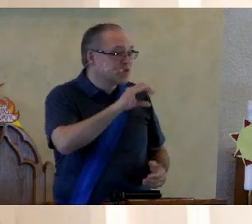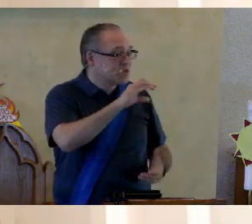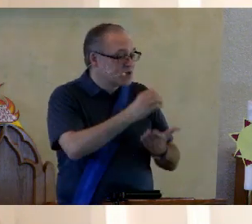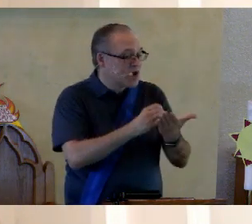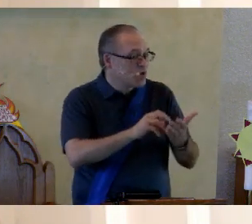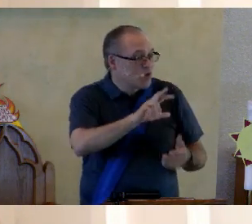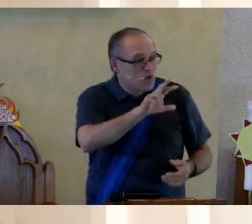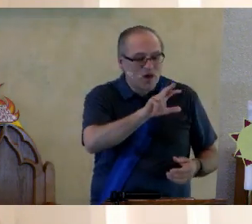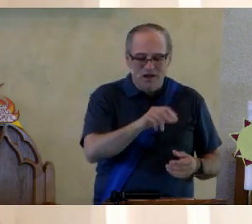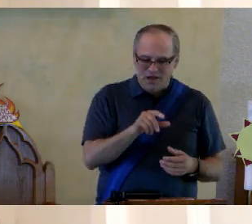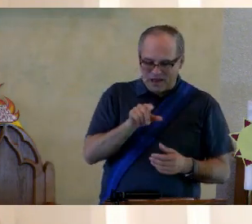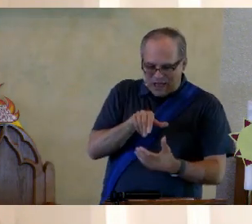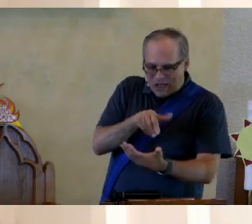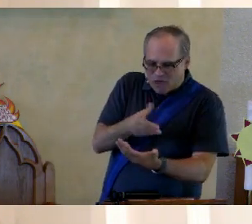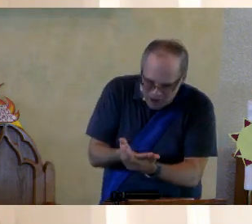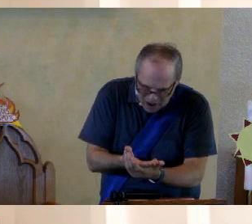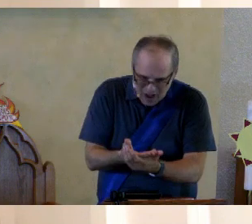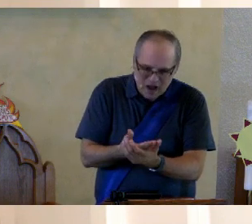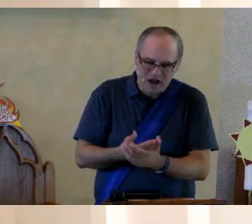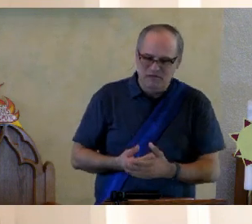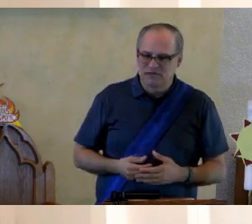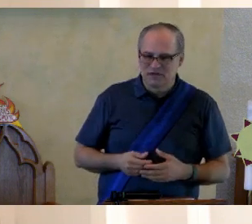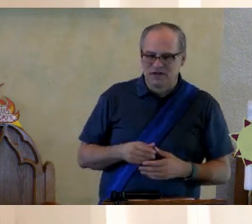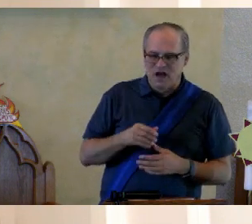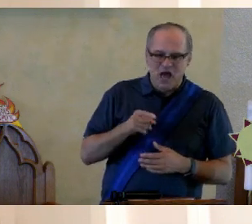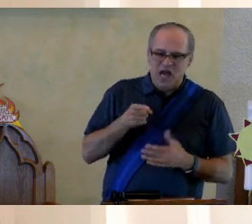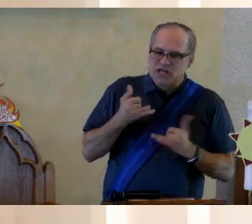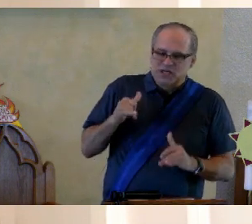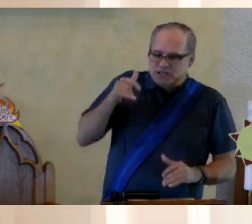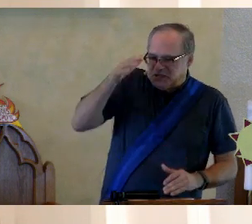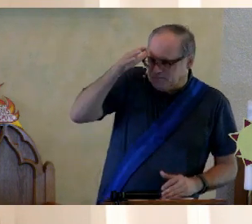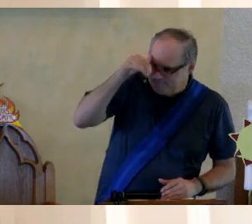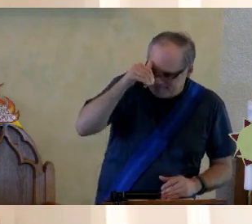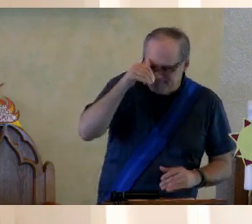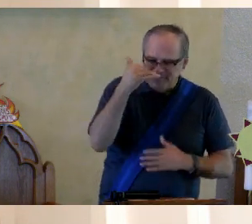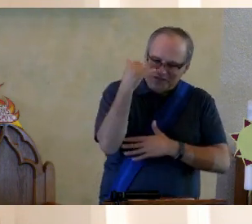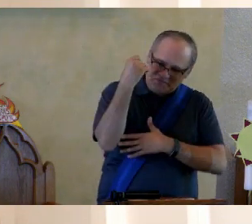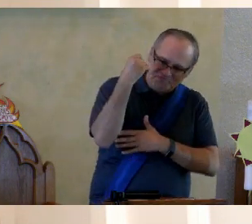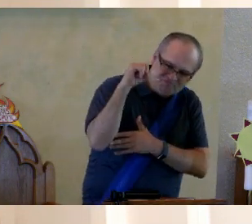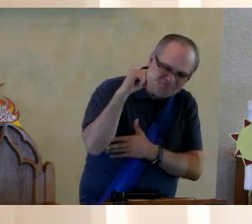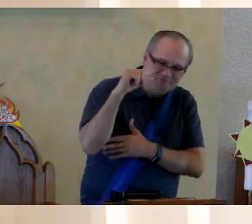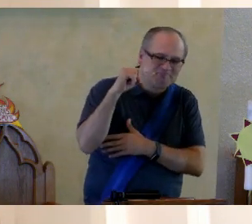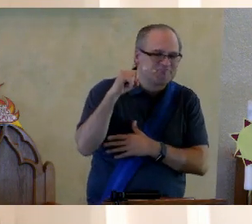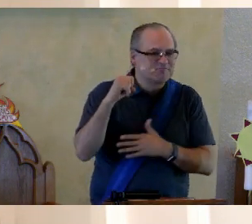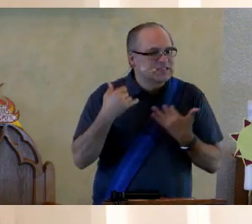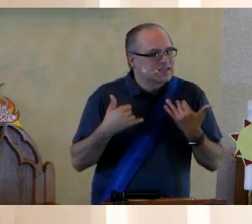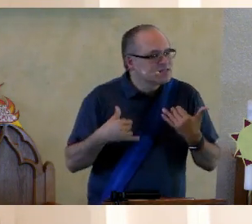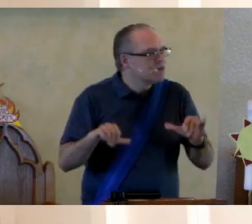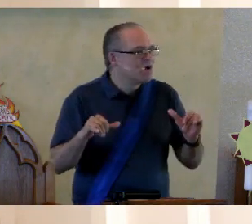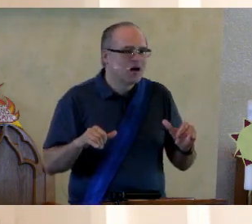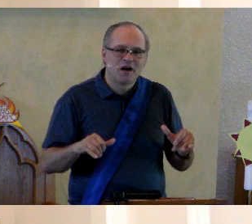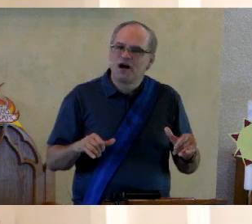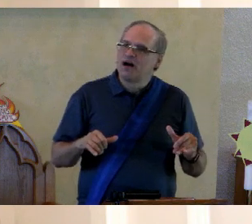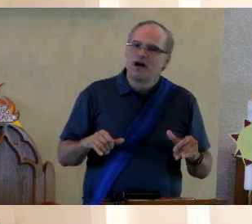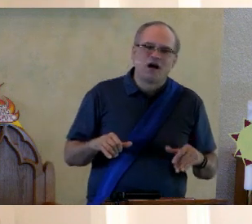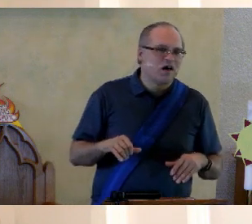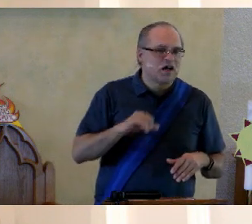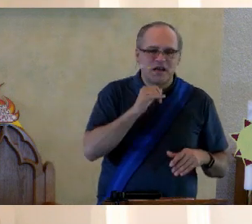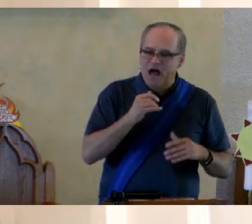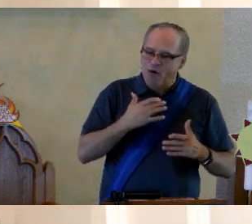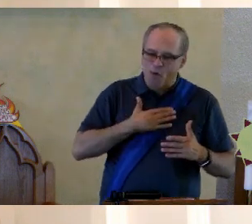shore of Nineveh, still defiant, still disobedient, and still unwilling to offer God his